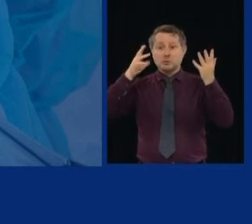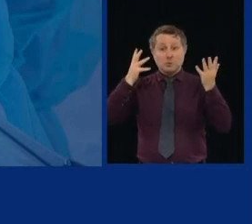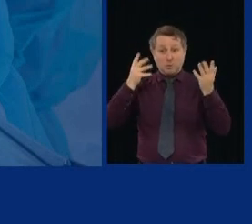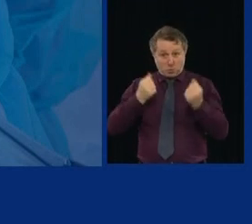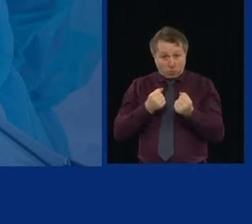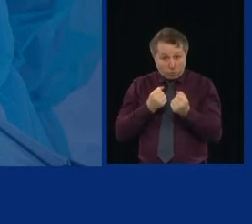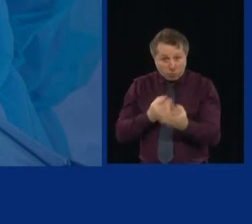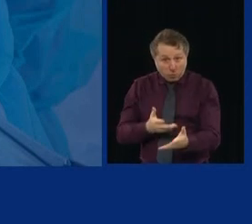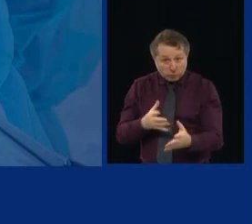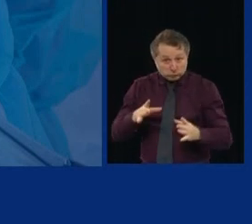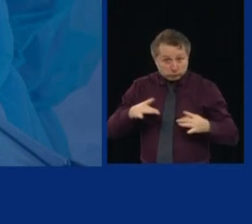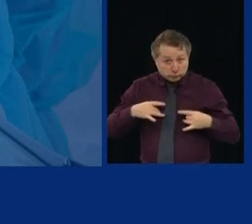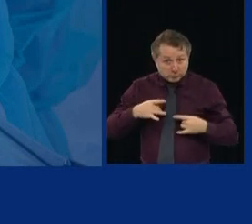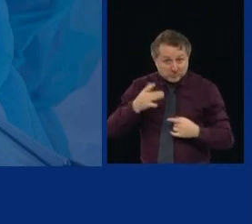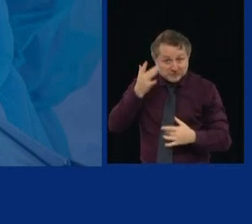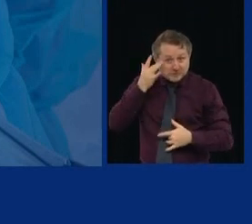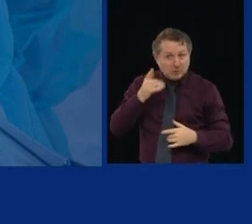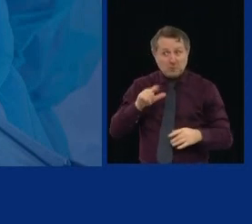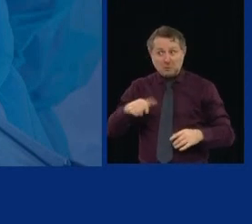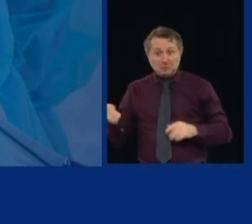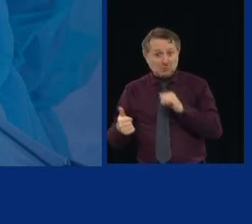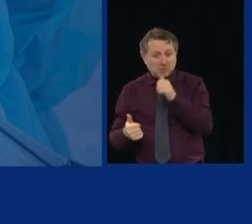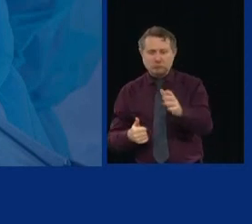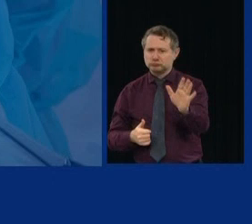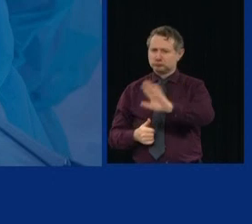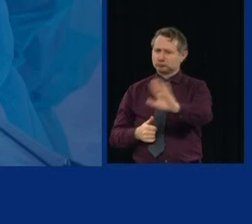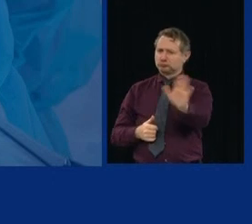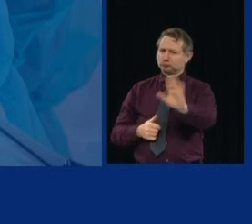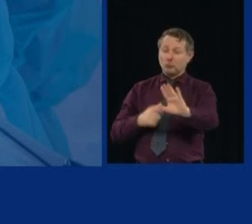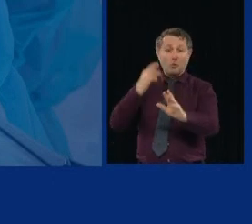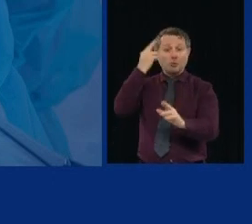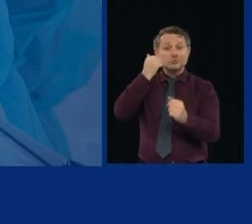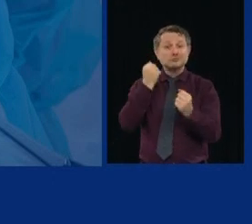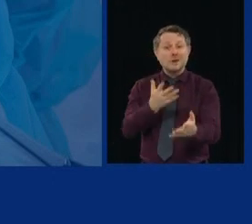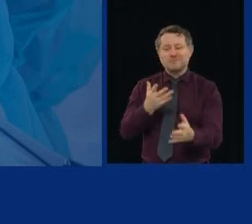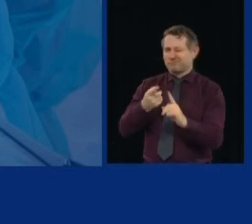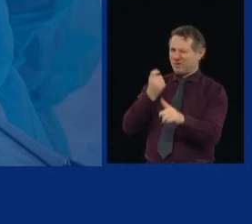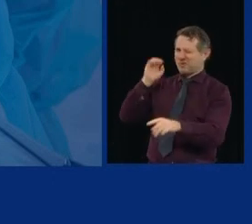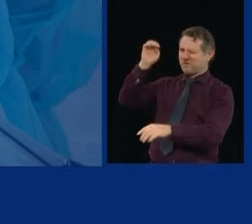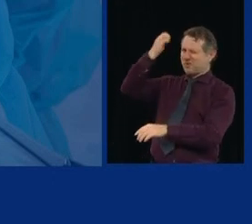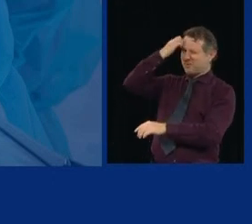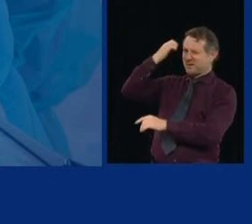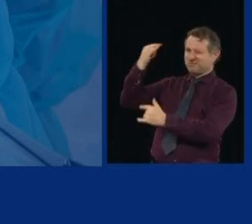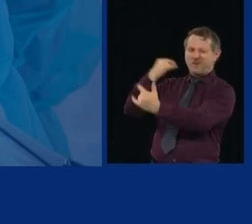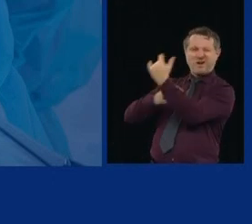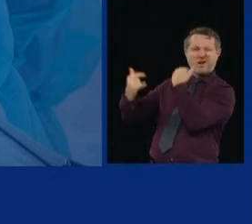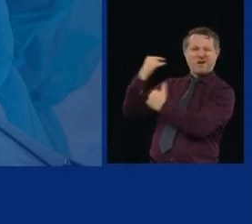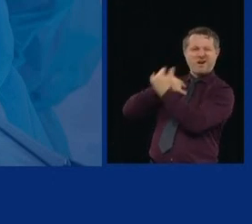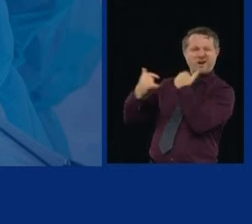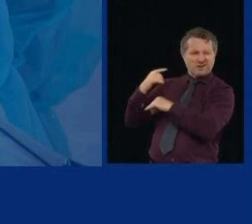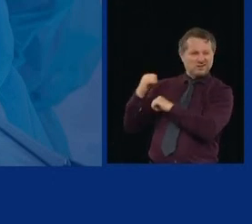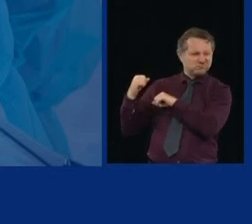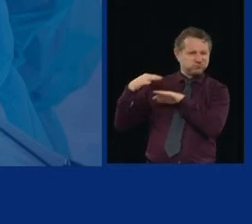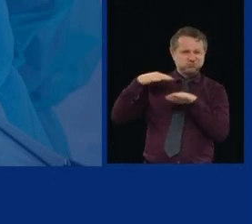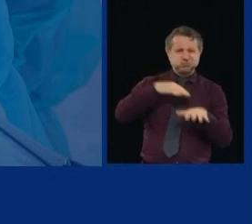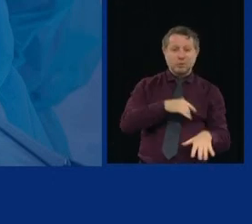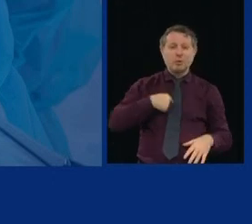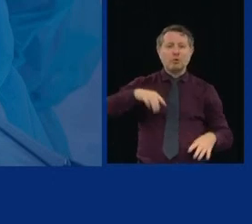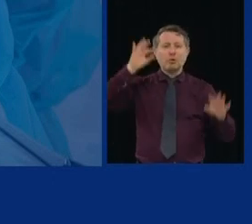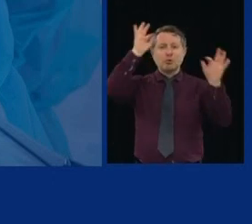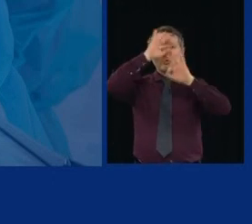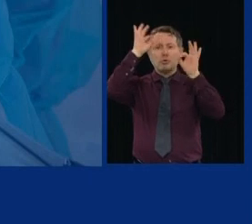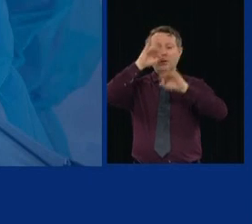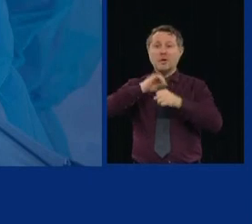a time when no one knew the virus had moved from China to Europe, and we had 3 million Europeans